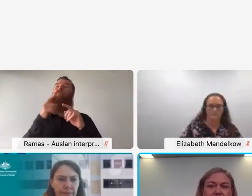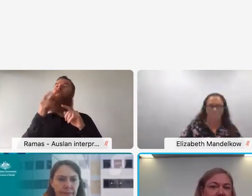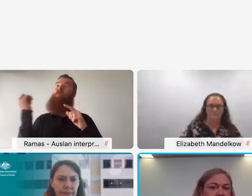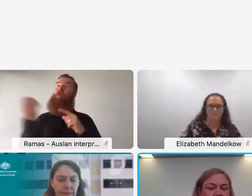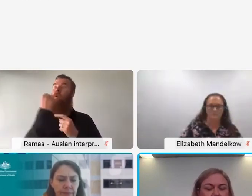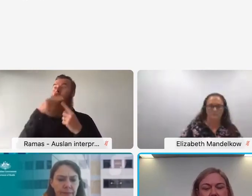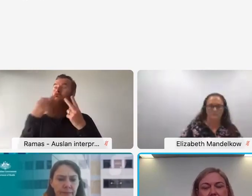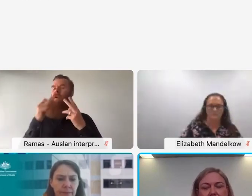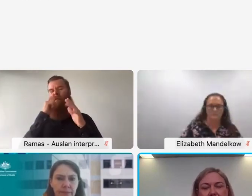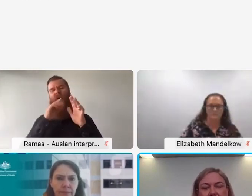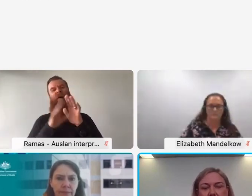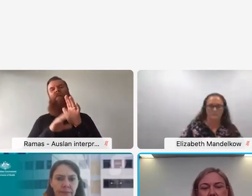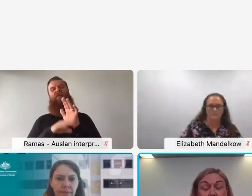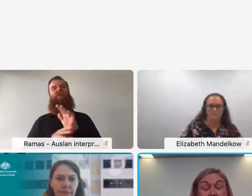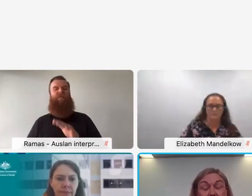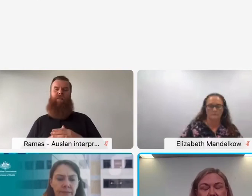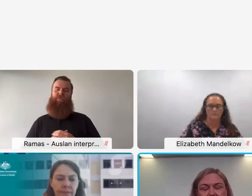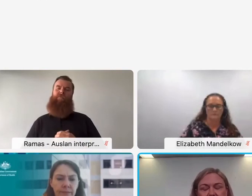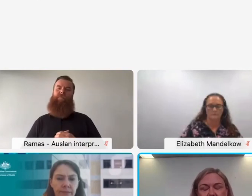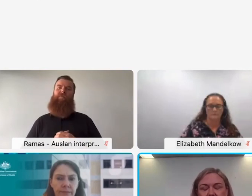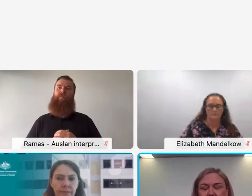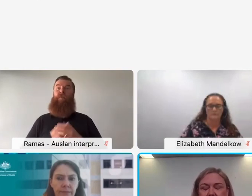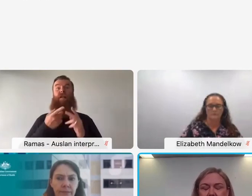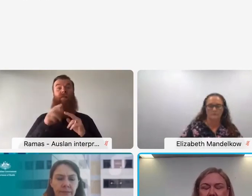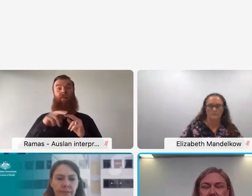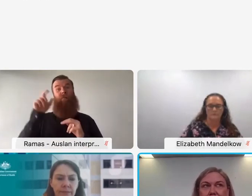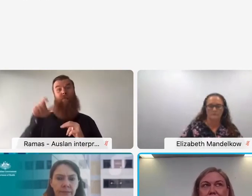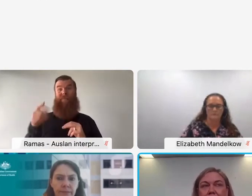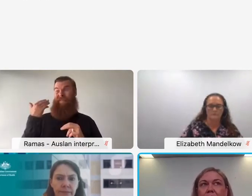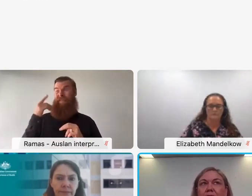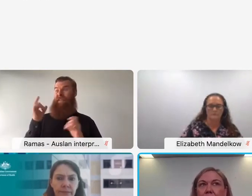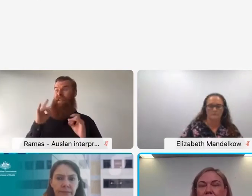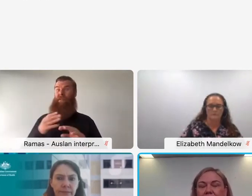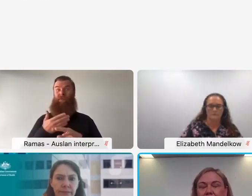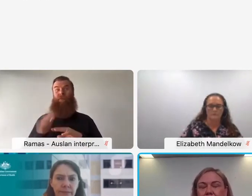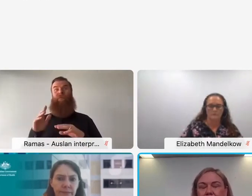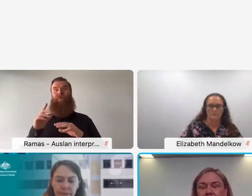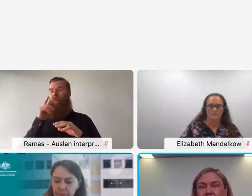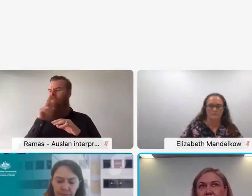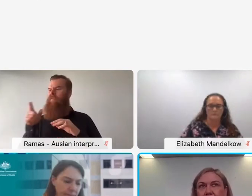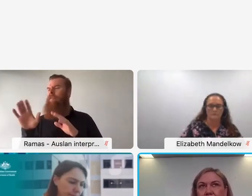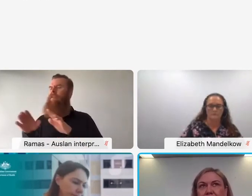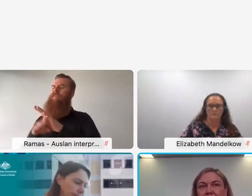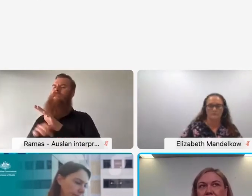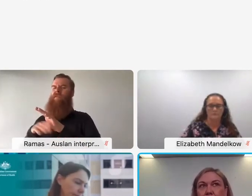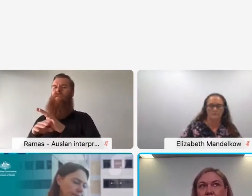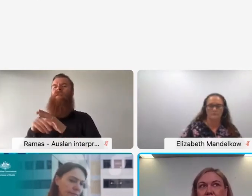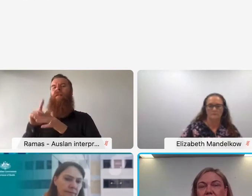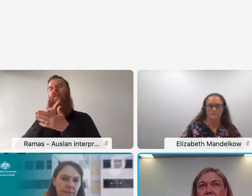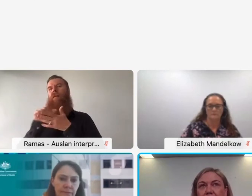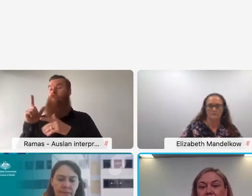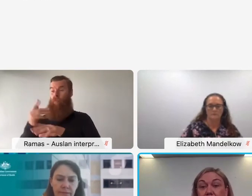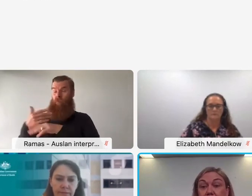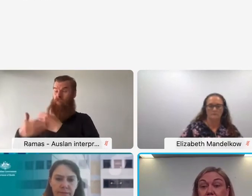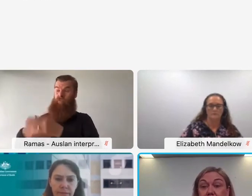for just starting, and they were given that so that they were allowed to do their